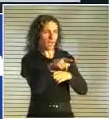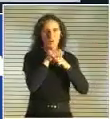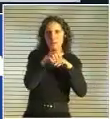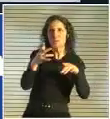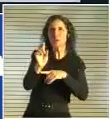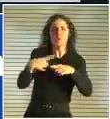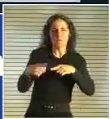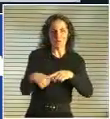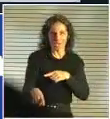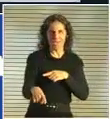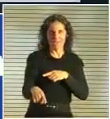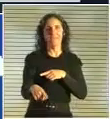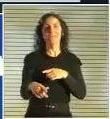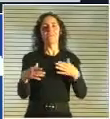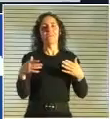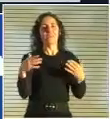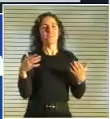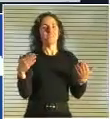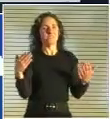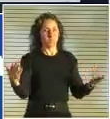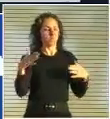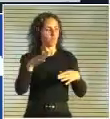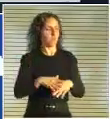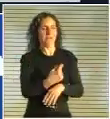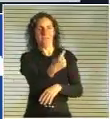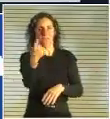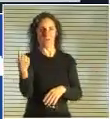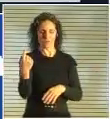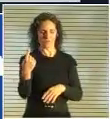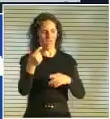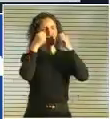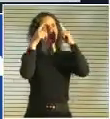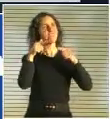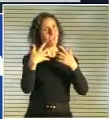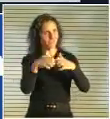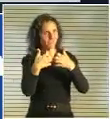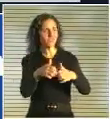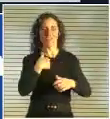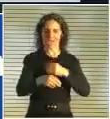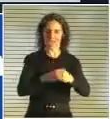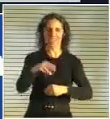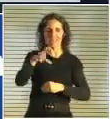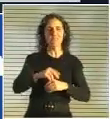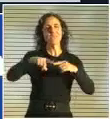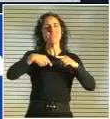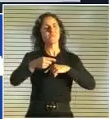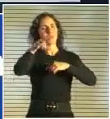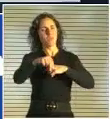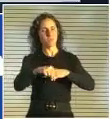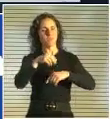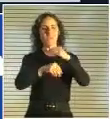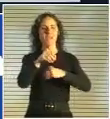use what we see is working. It was mentioned in the panel here, the social license to operate, or NIMBY, not in my